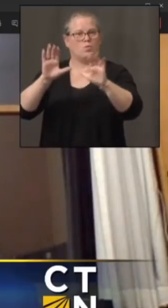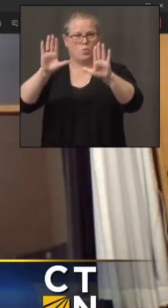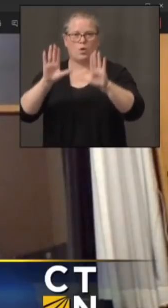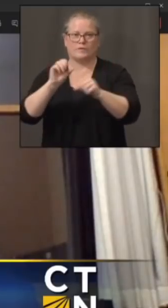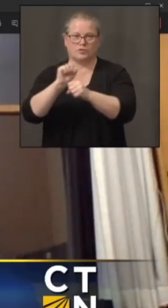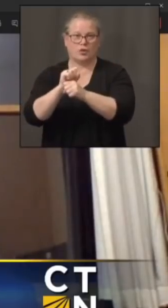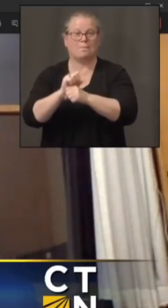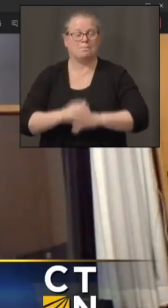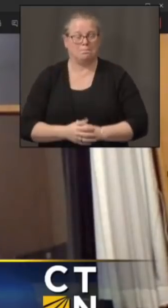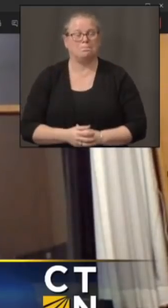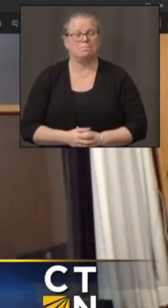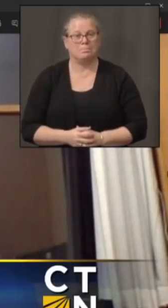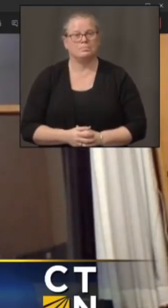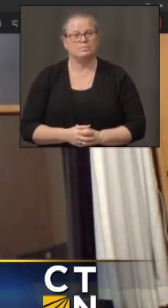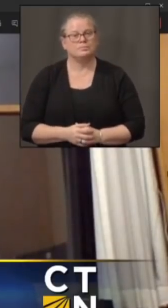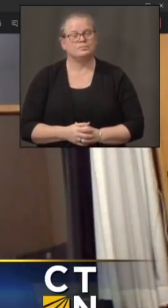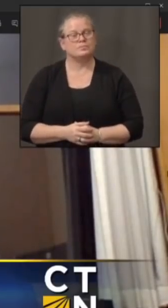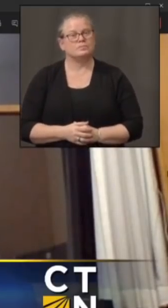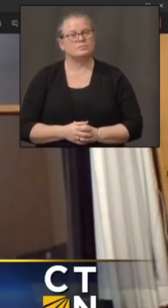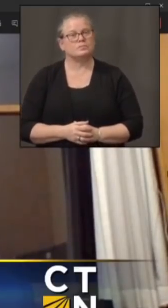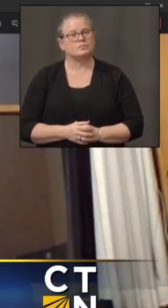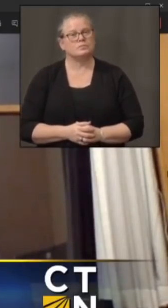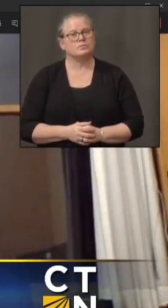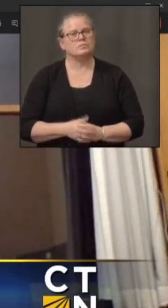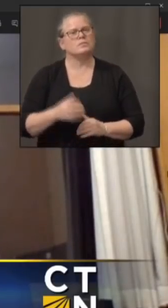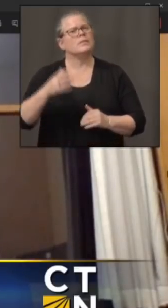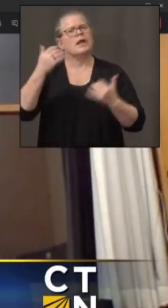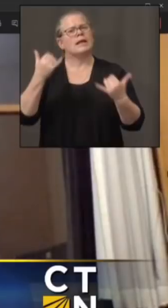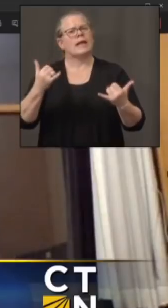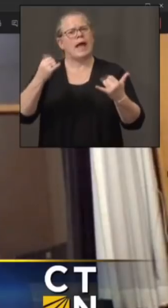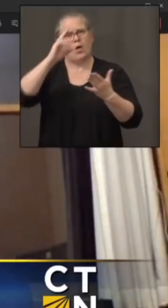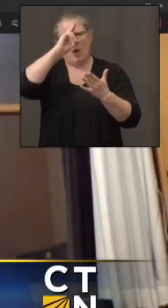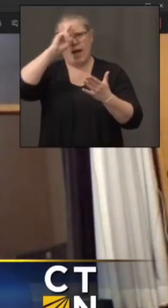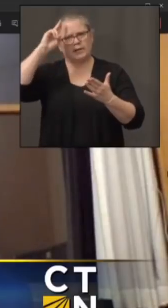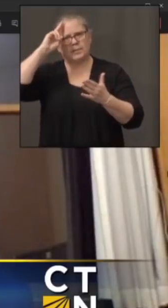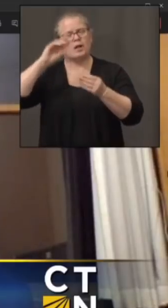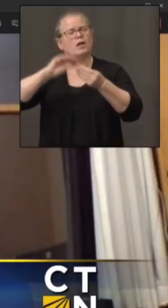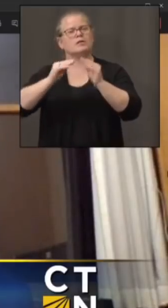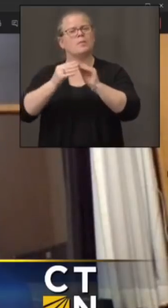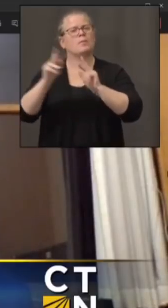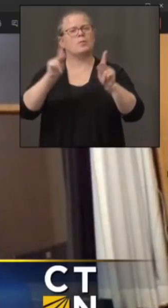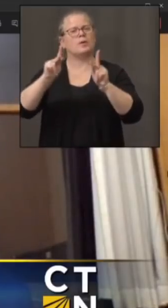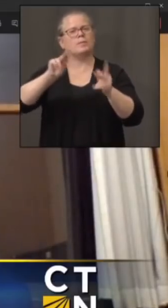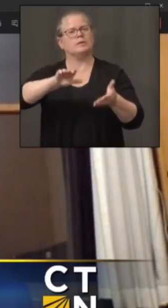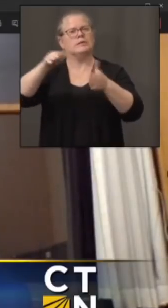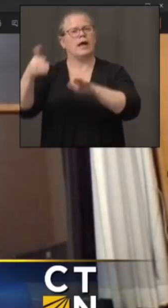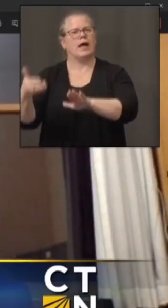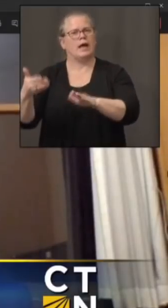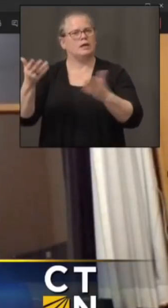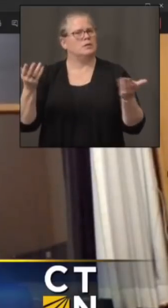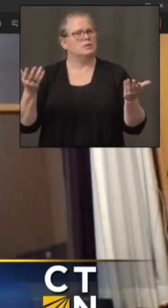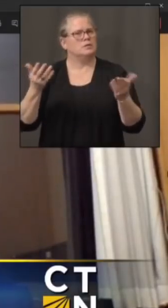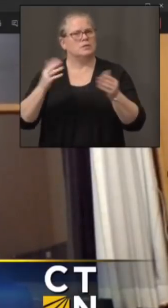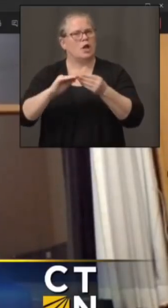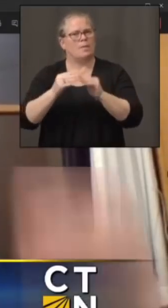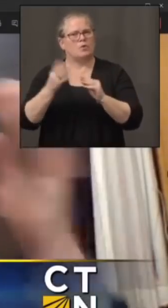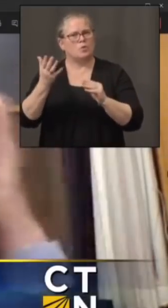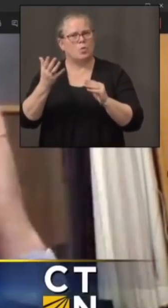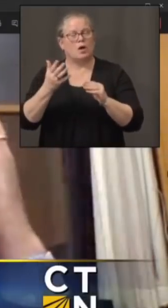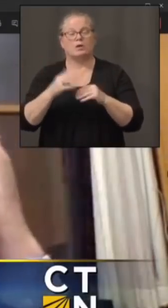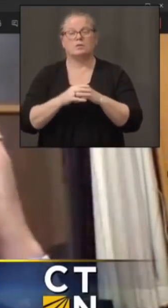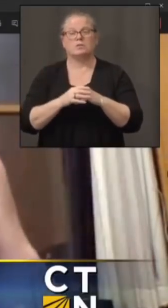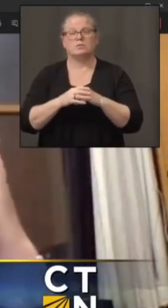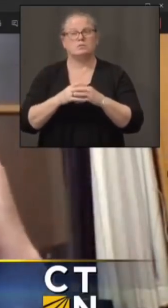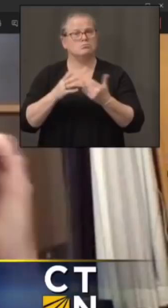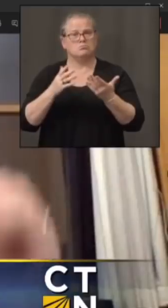And what is the in-hospital mortality rate in Connecticut? You guys are no longer providing the cumulative numbers